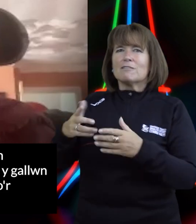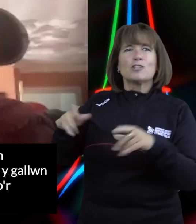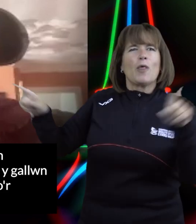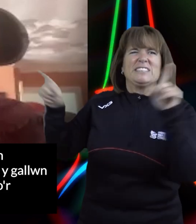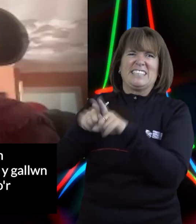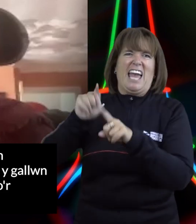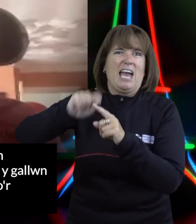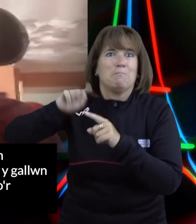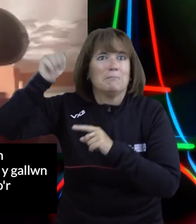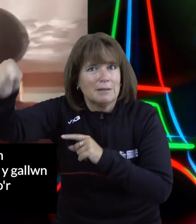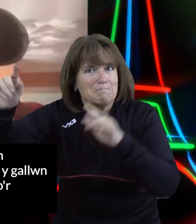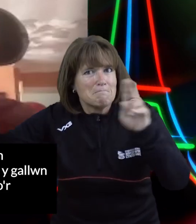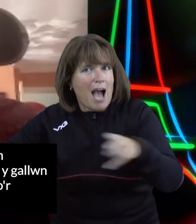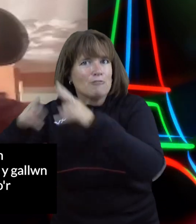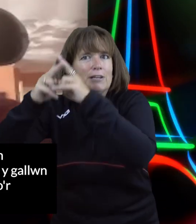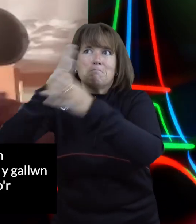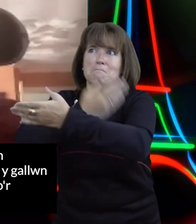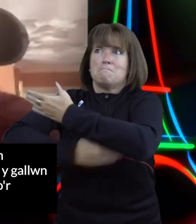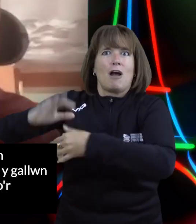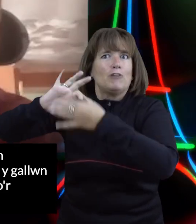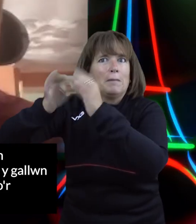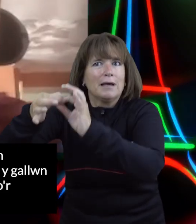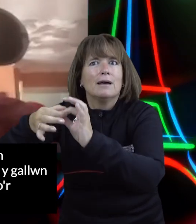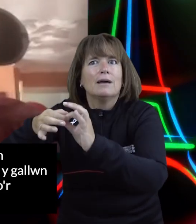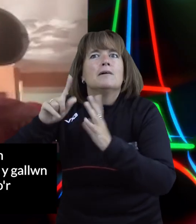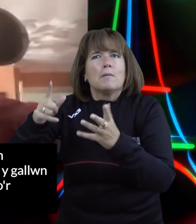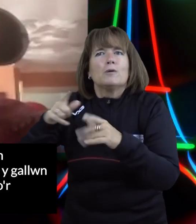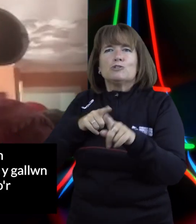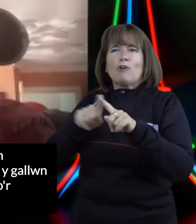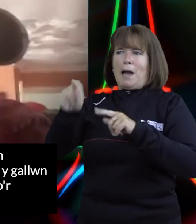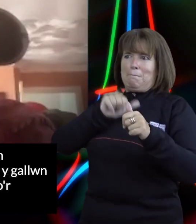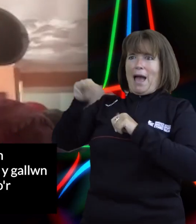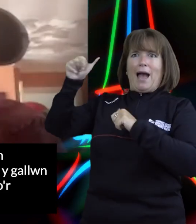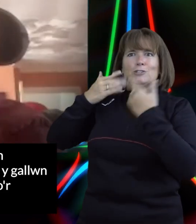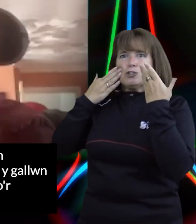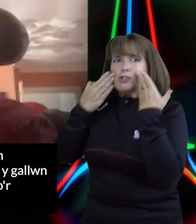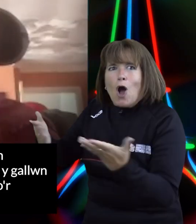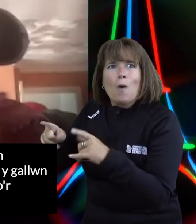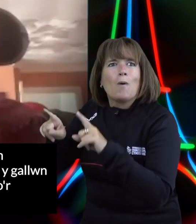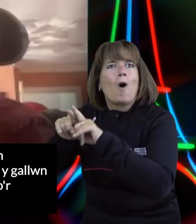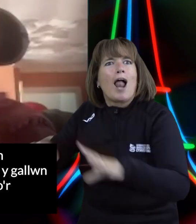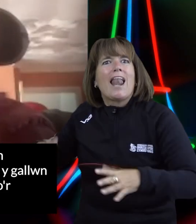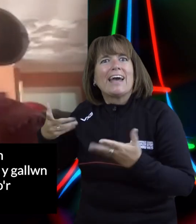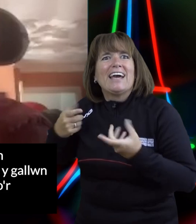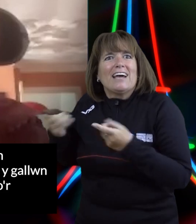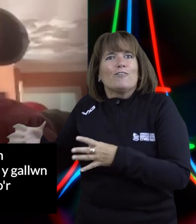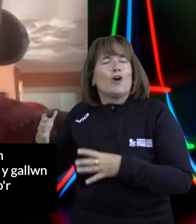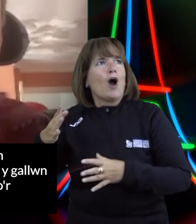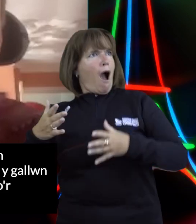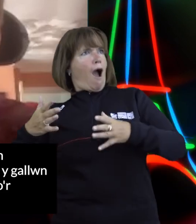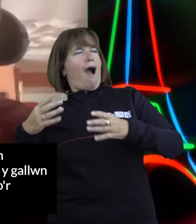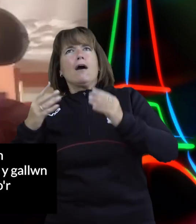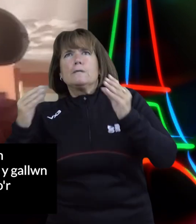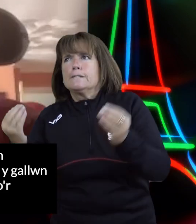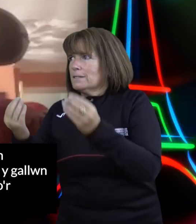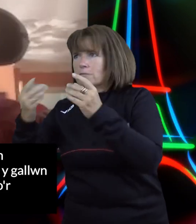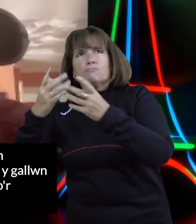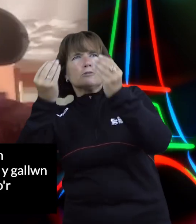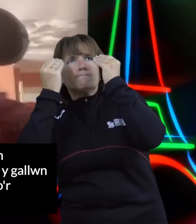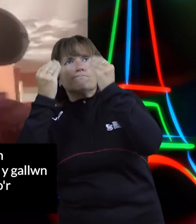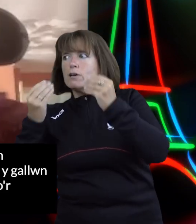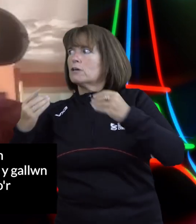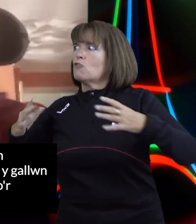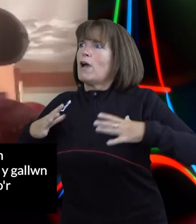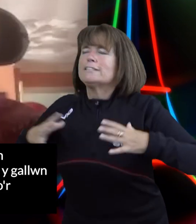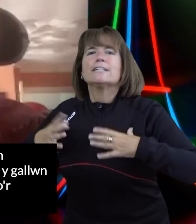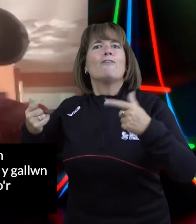of experience before Paris. Obviously, it's not going to be the same because you can't compare with the Paralympic Games, but we're doing the best we